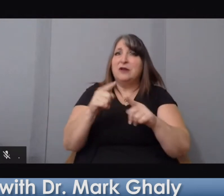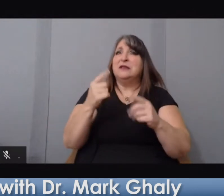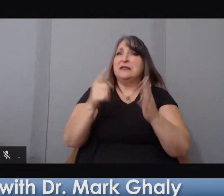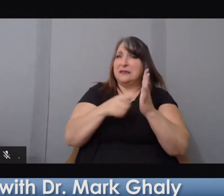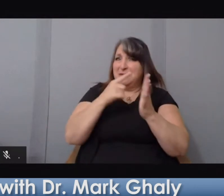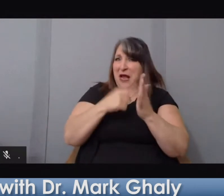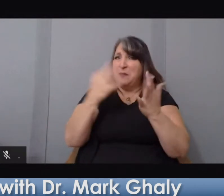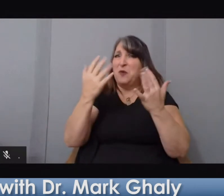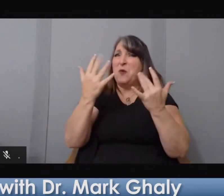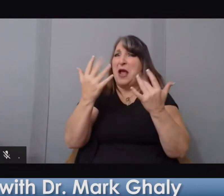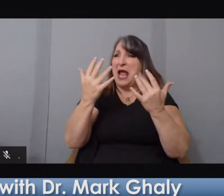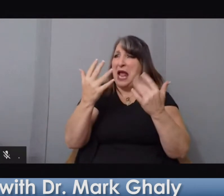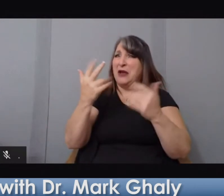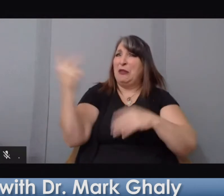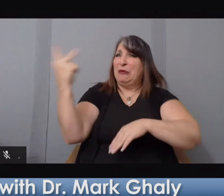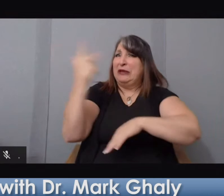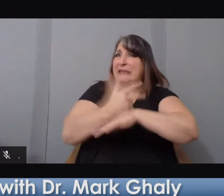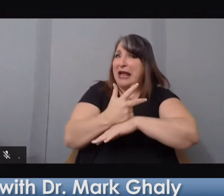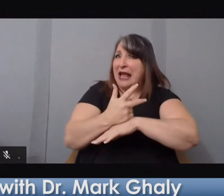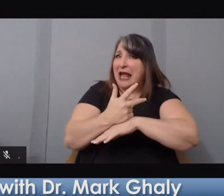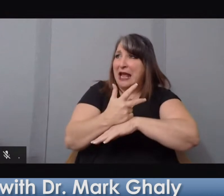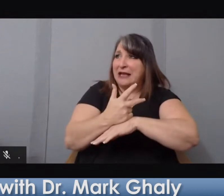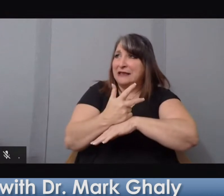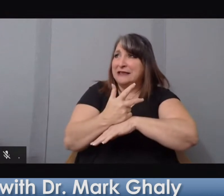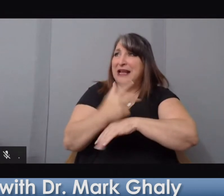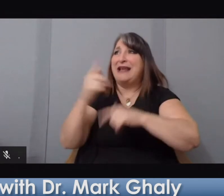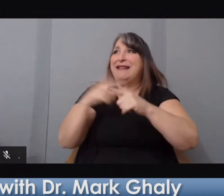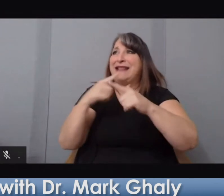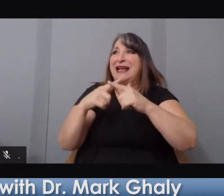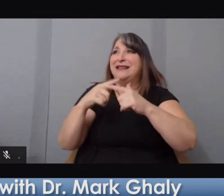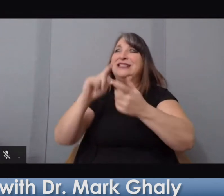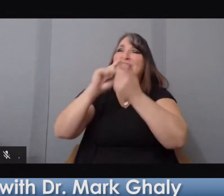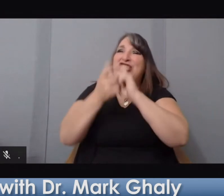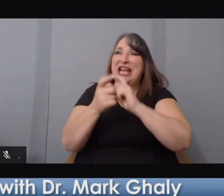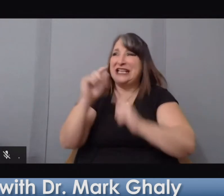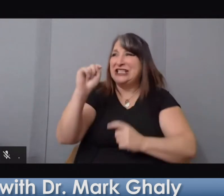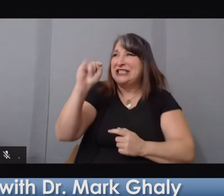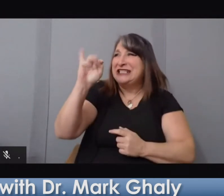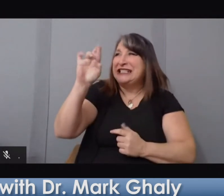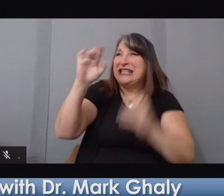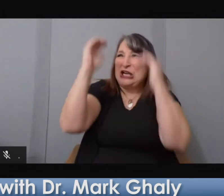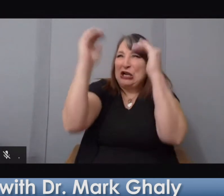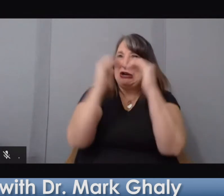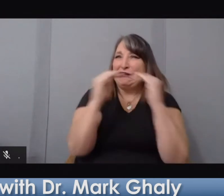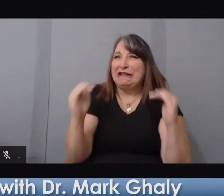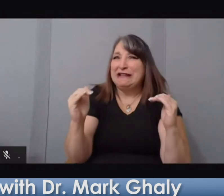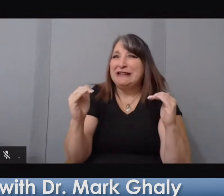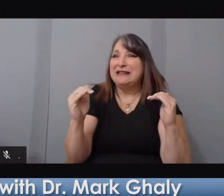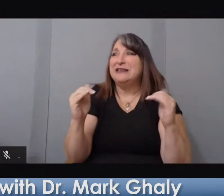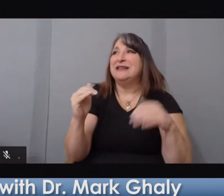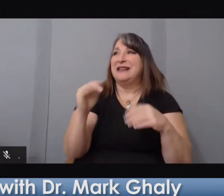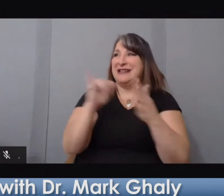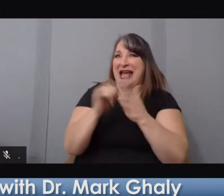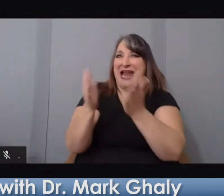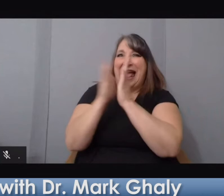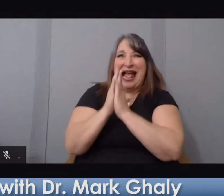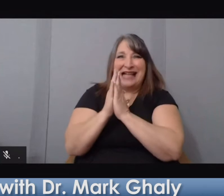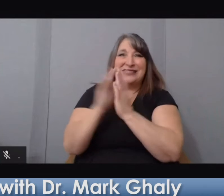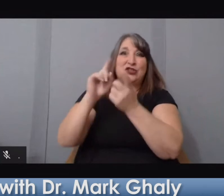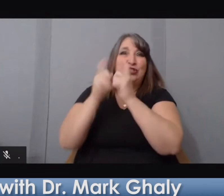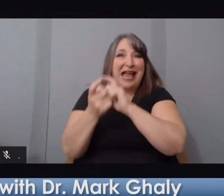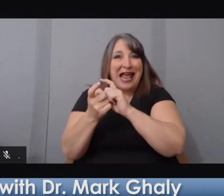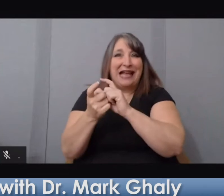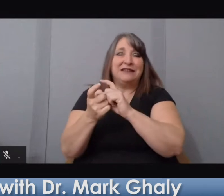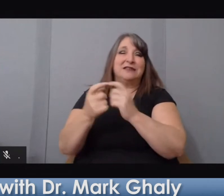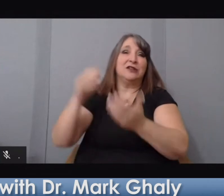3 days before reverting back to the tier, the more restrictive tier that they are being asked to move to. And even that